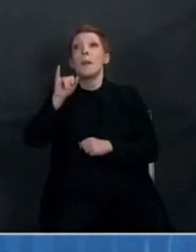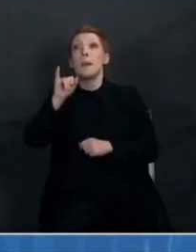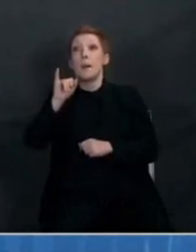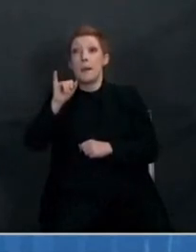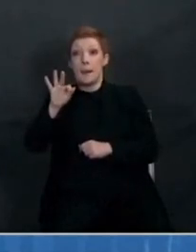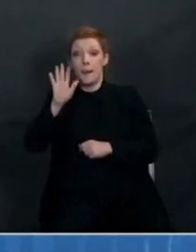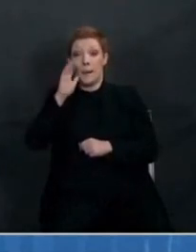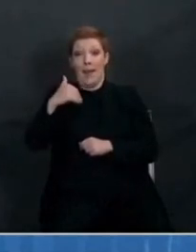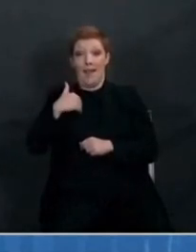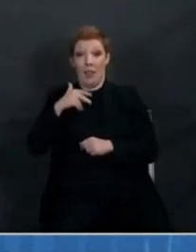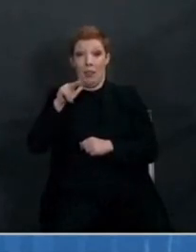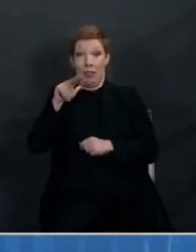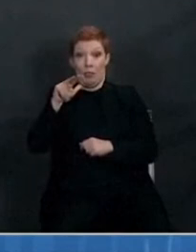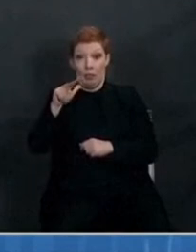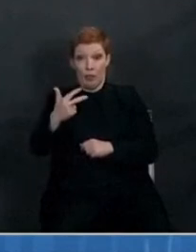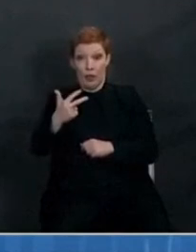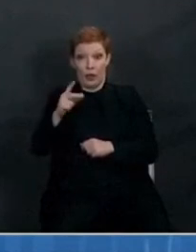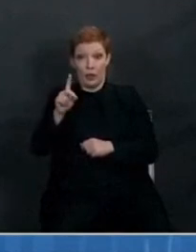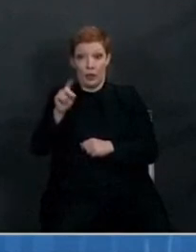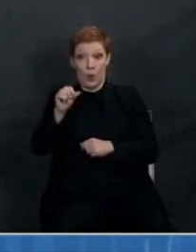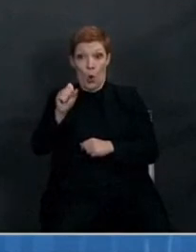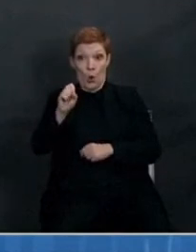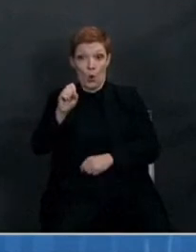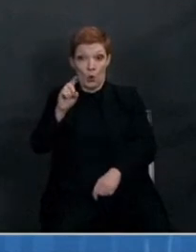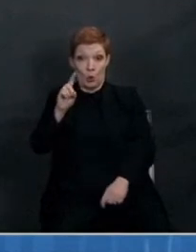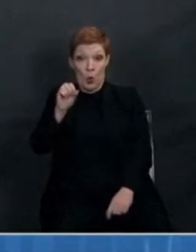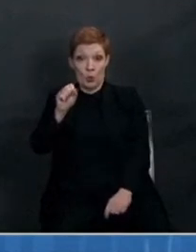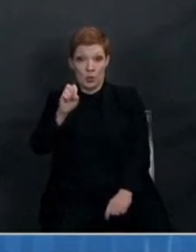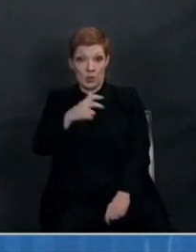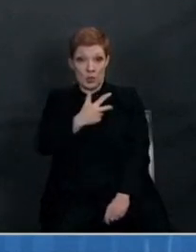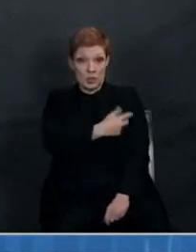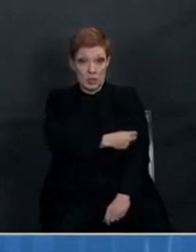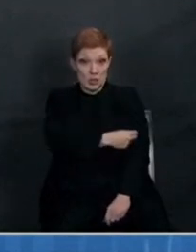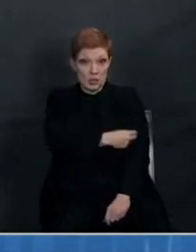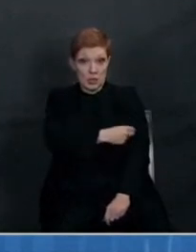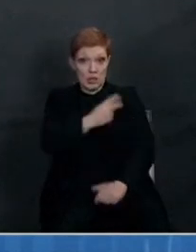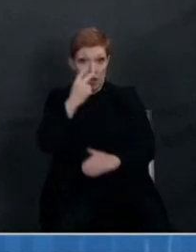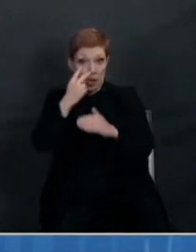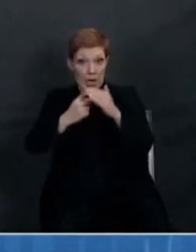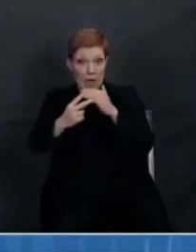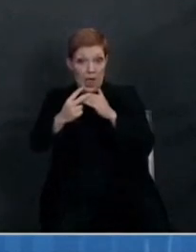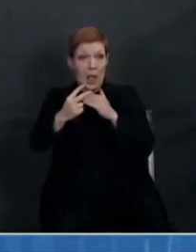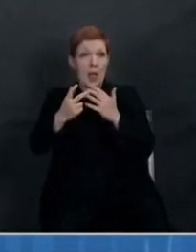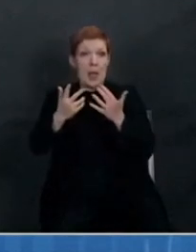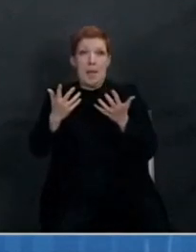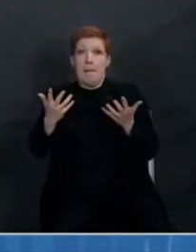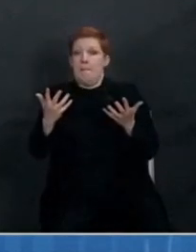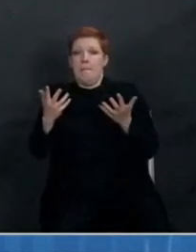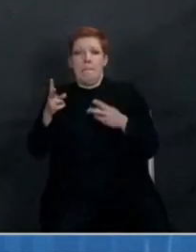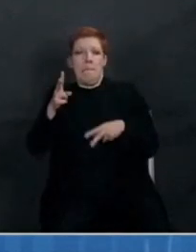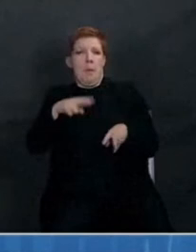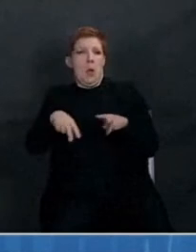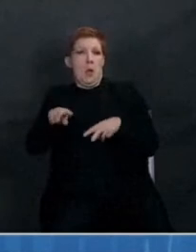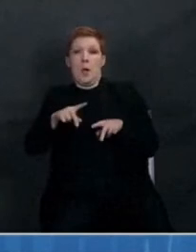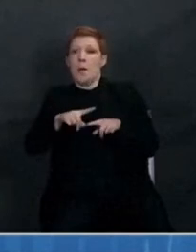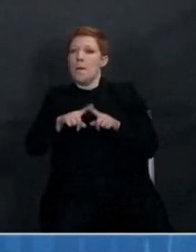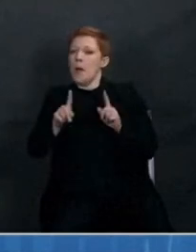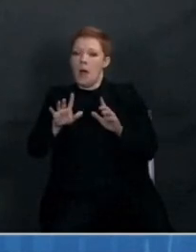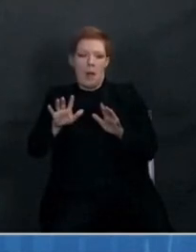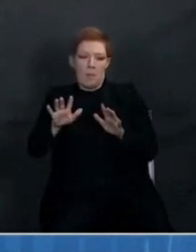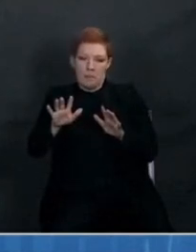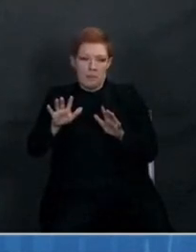will tell you that the expectation, however, should not be that that is an immediate dramatic shift.